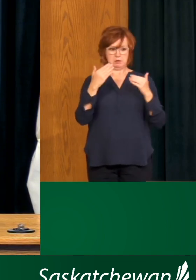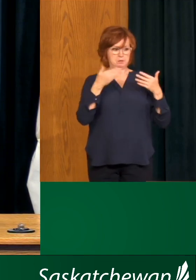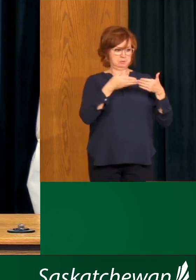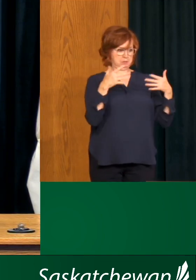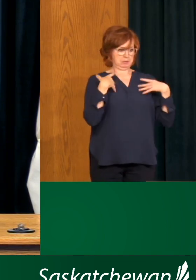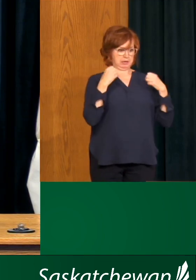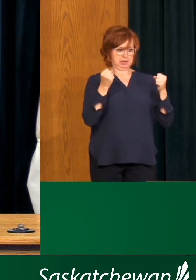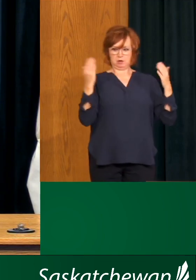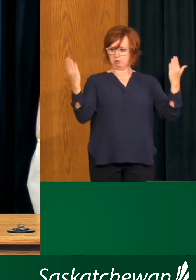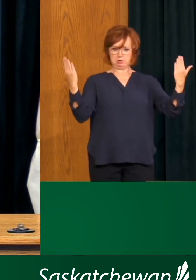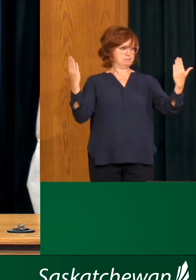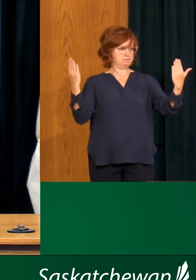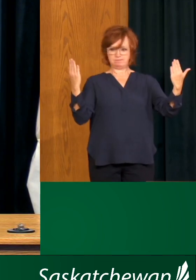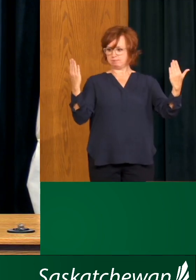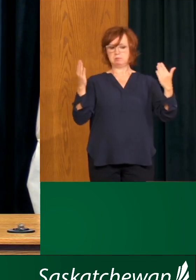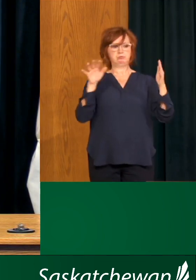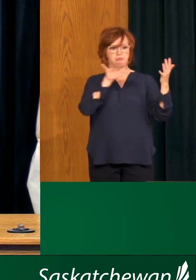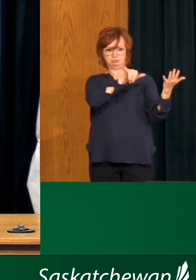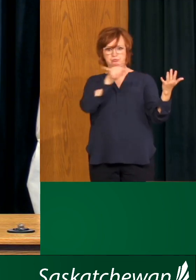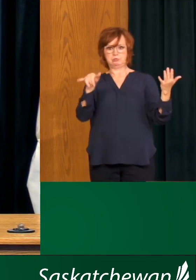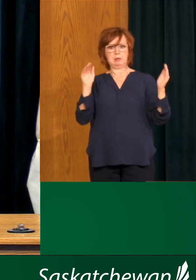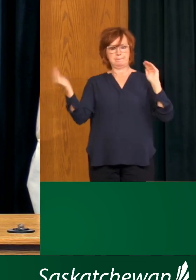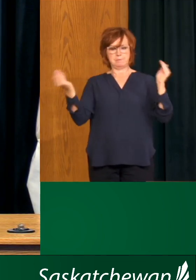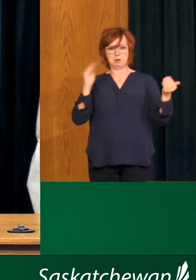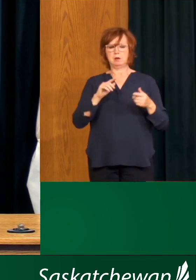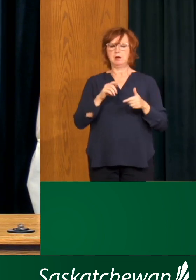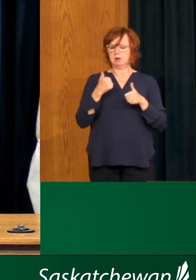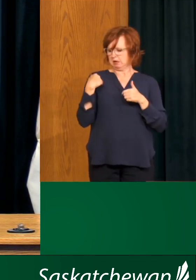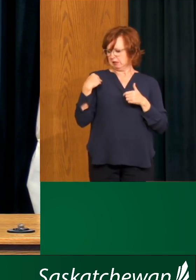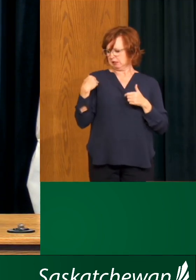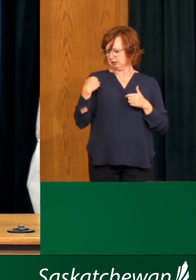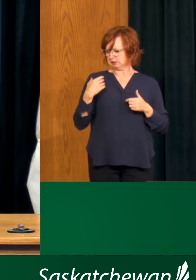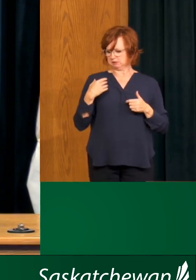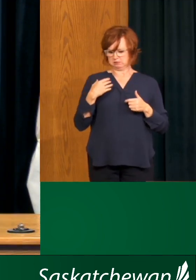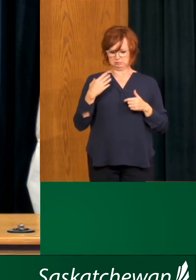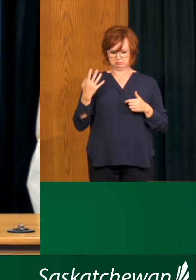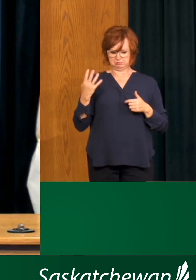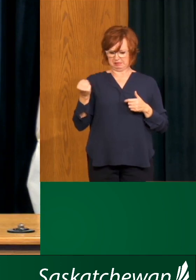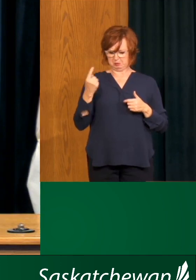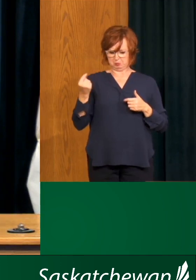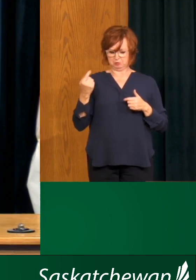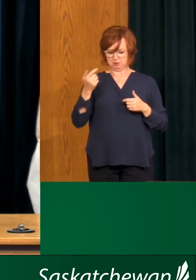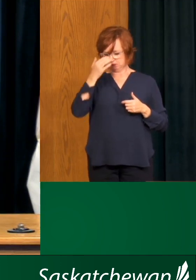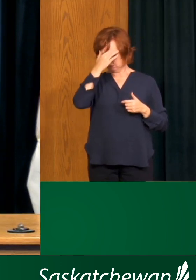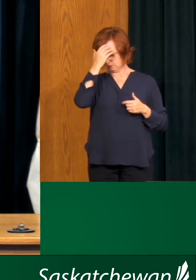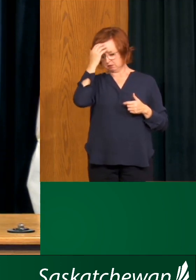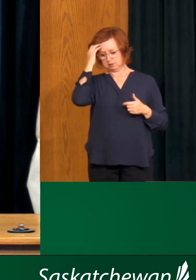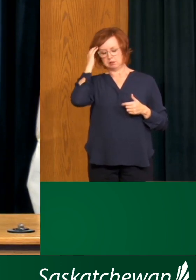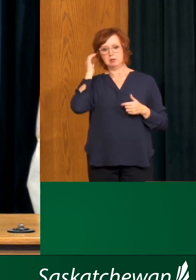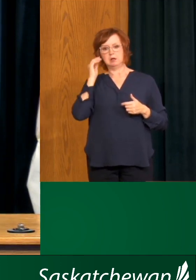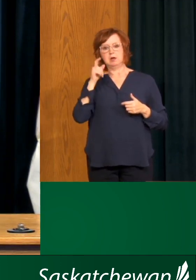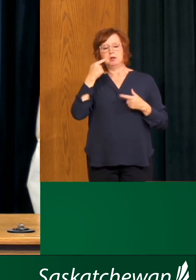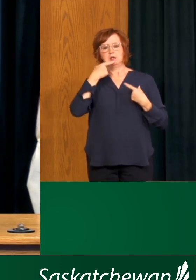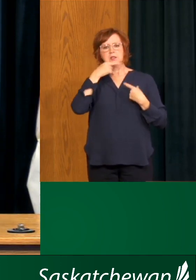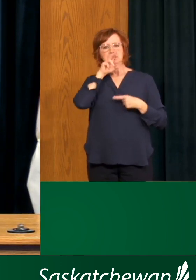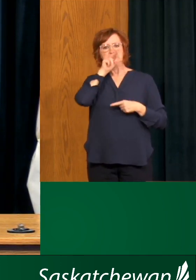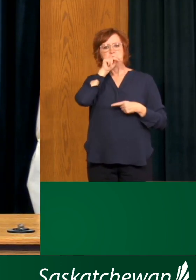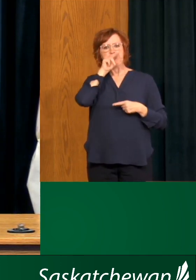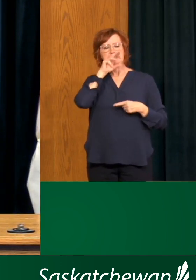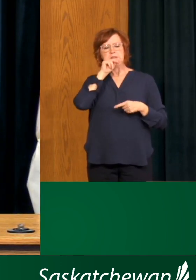a tweet or a message that went out from the Ministry of Environment around the fact that we can't have fishing derbies in this province.